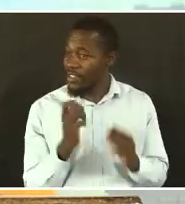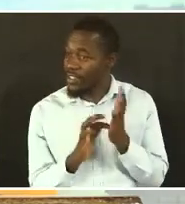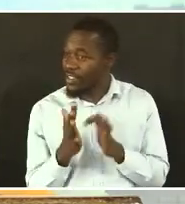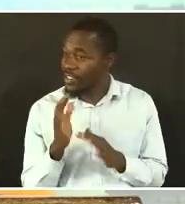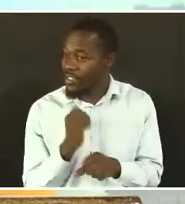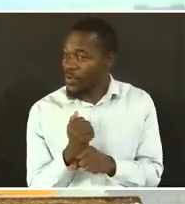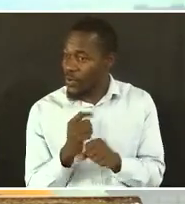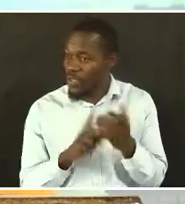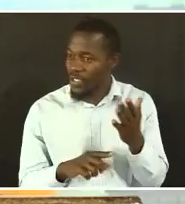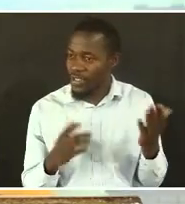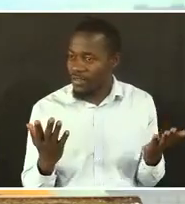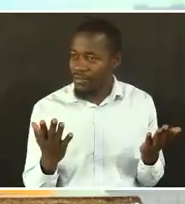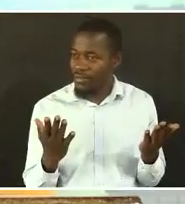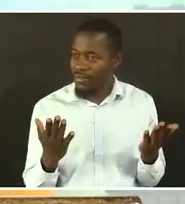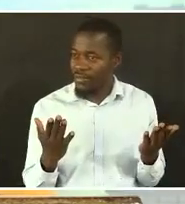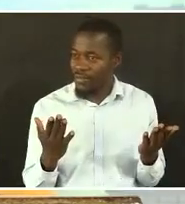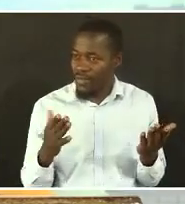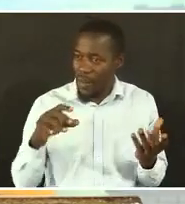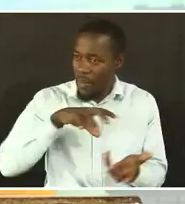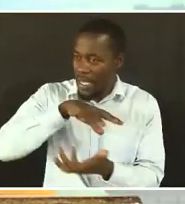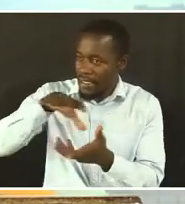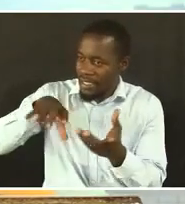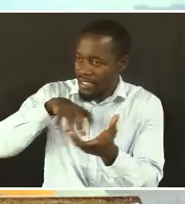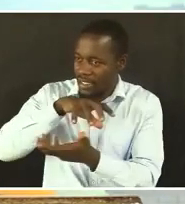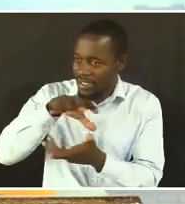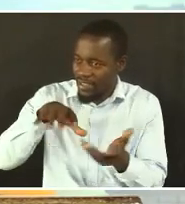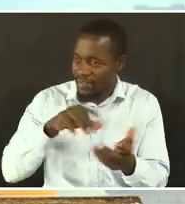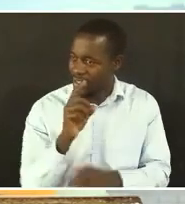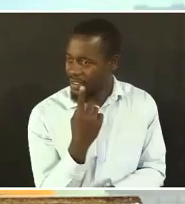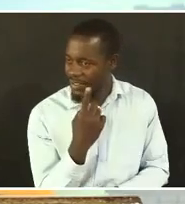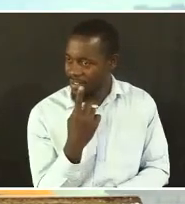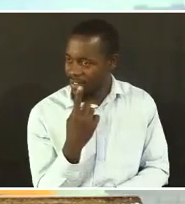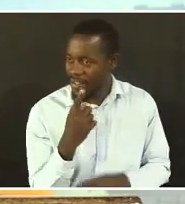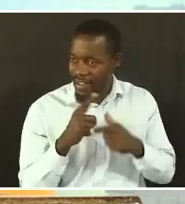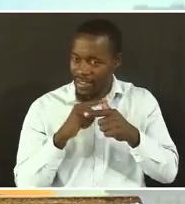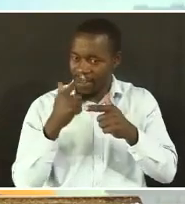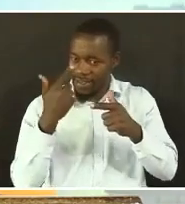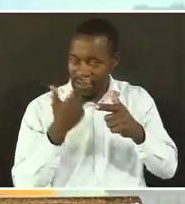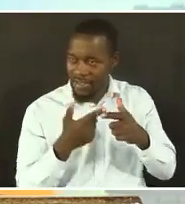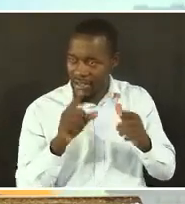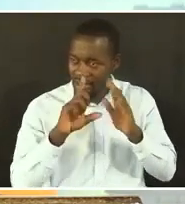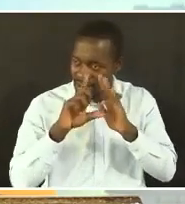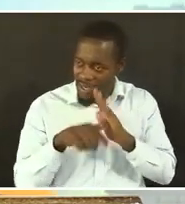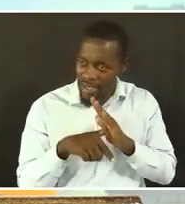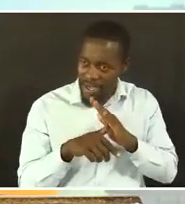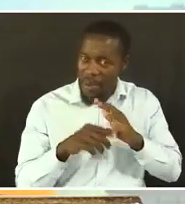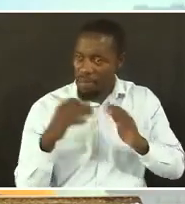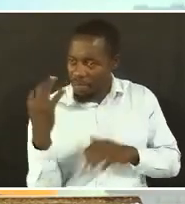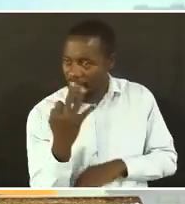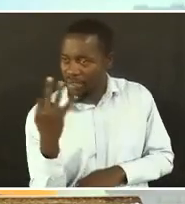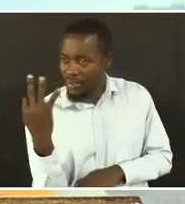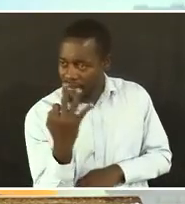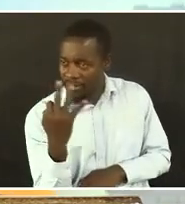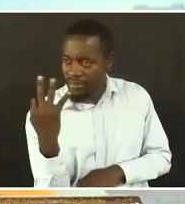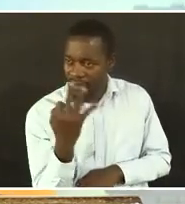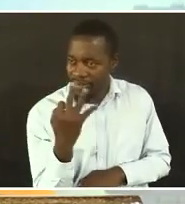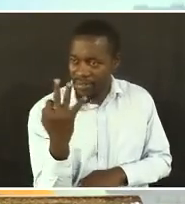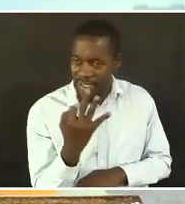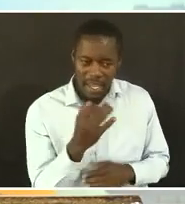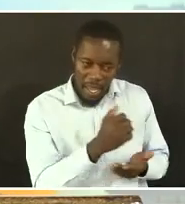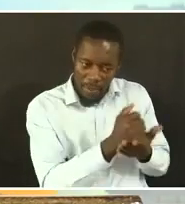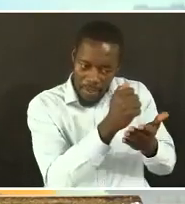Beloved, there is a line of evangelism we have neglected. It is chaplaincy. He ministered to their needs.